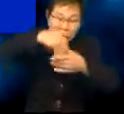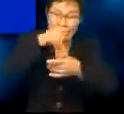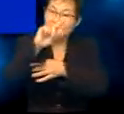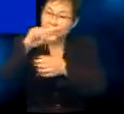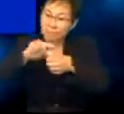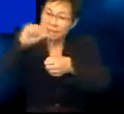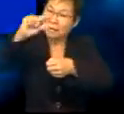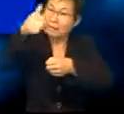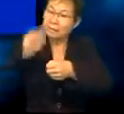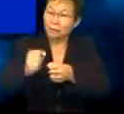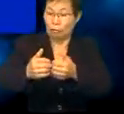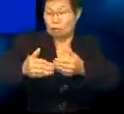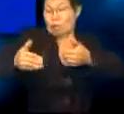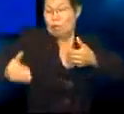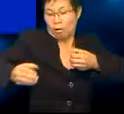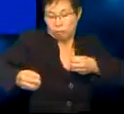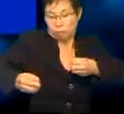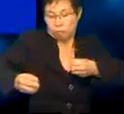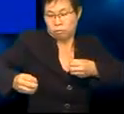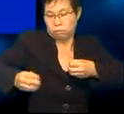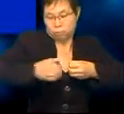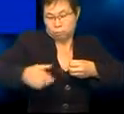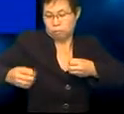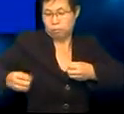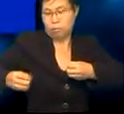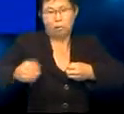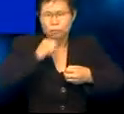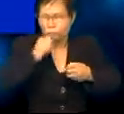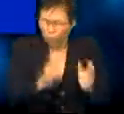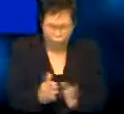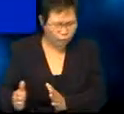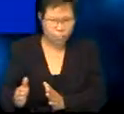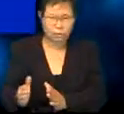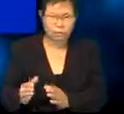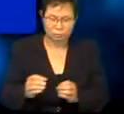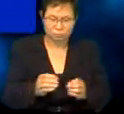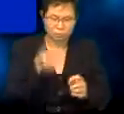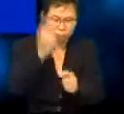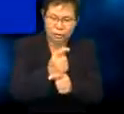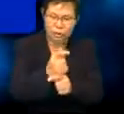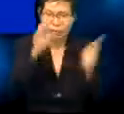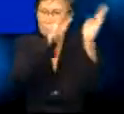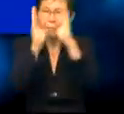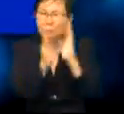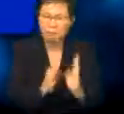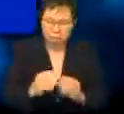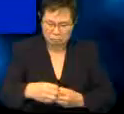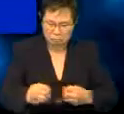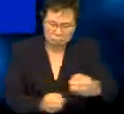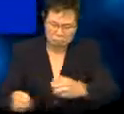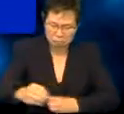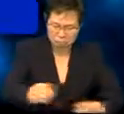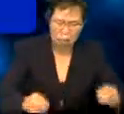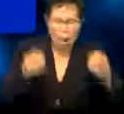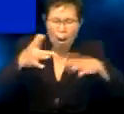Particles in gases are far apart. They are not arranged in a fixed pattern.